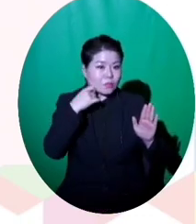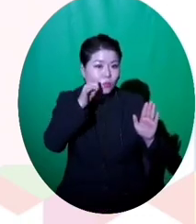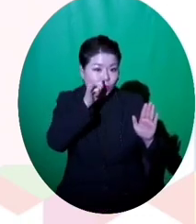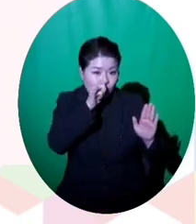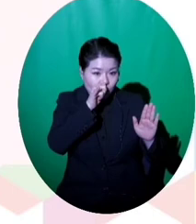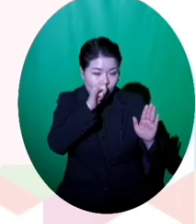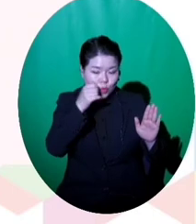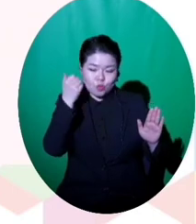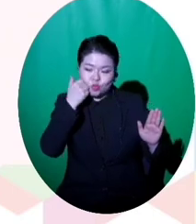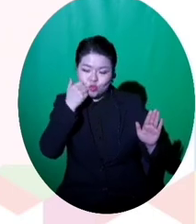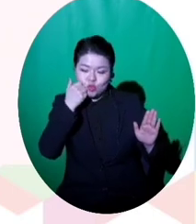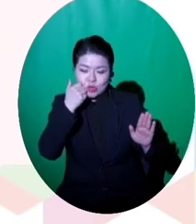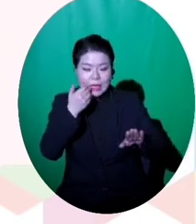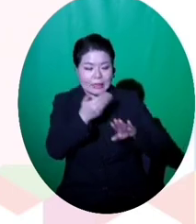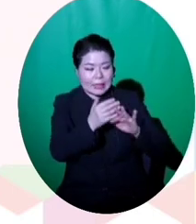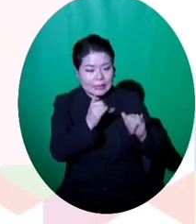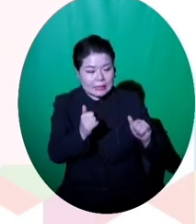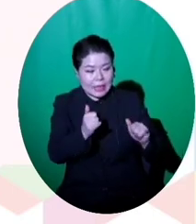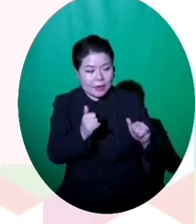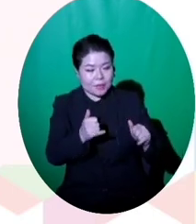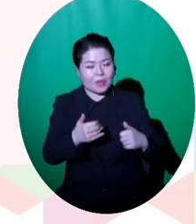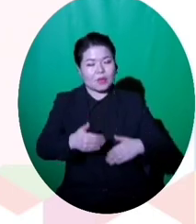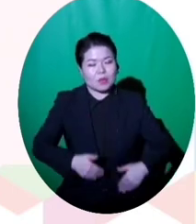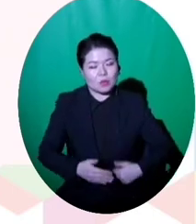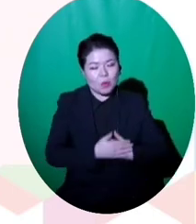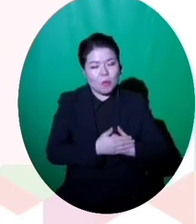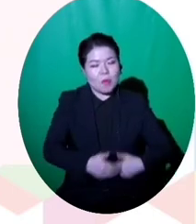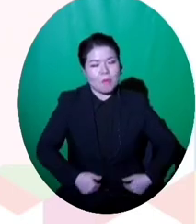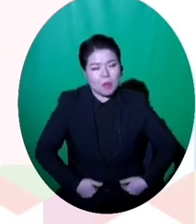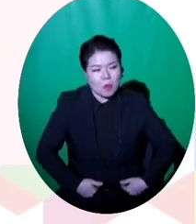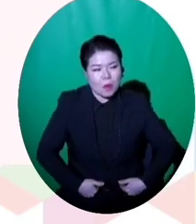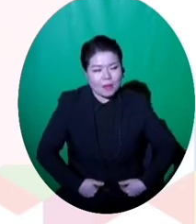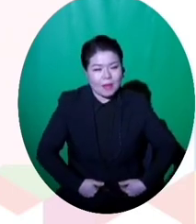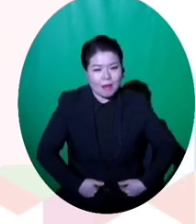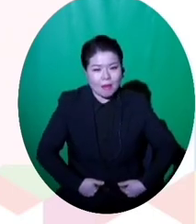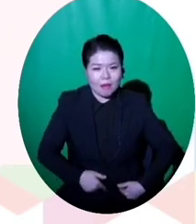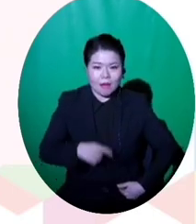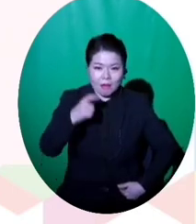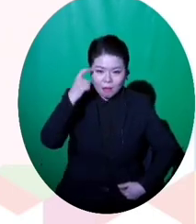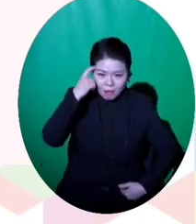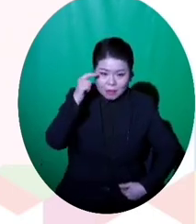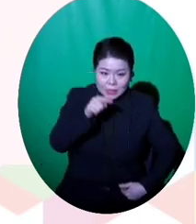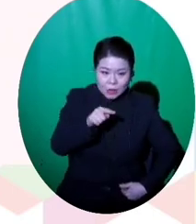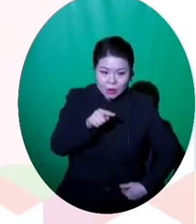mutually beneficial for the one who are receiving and giving.